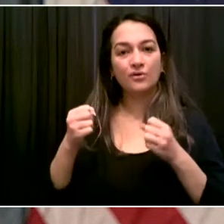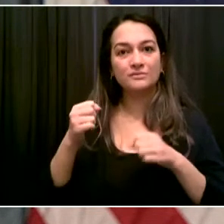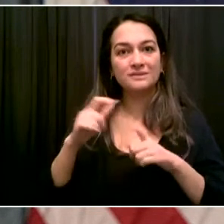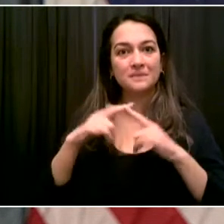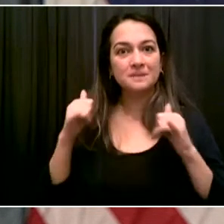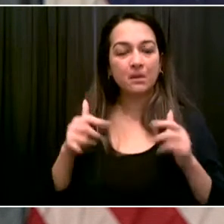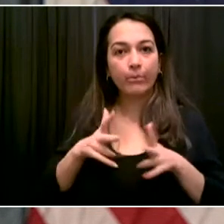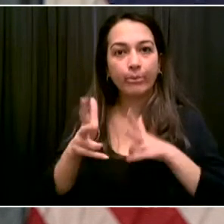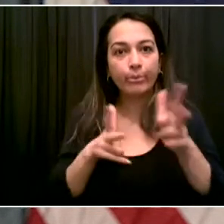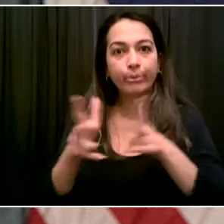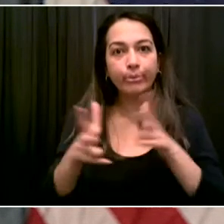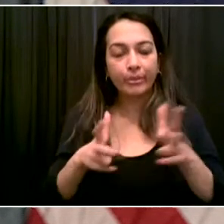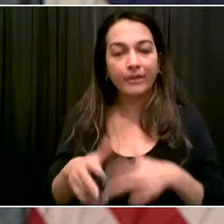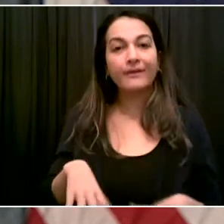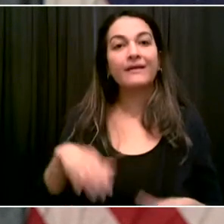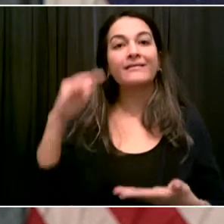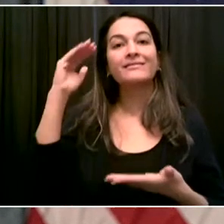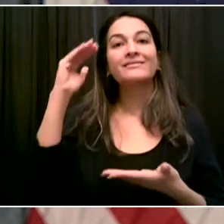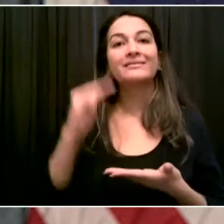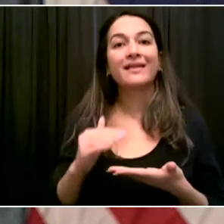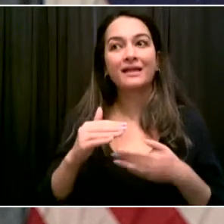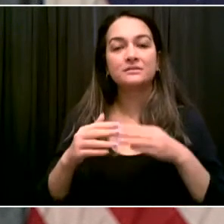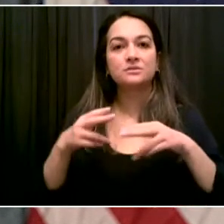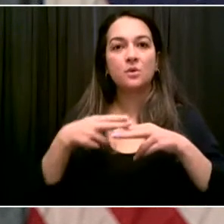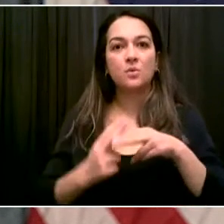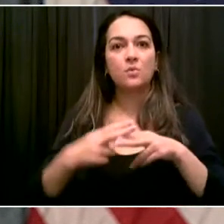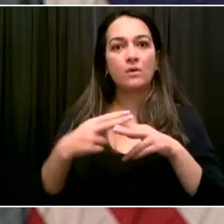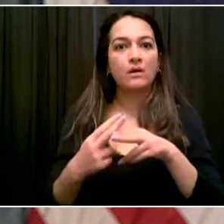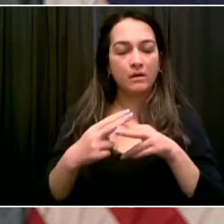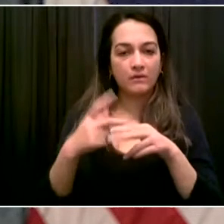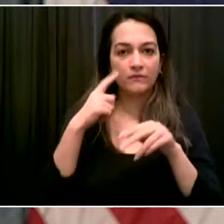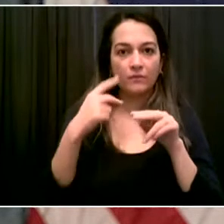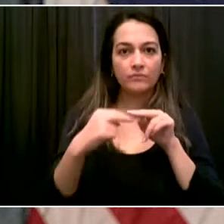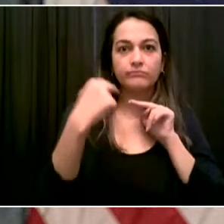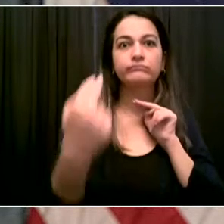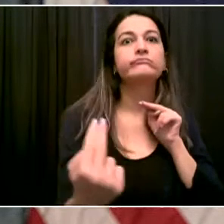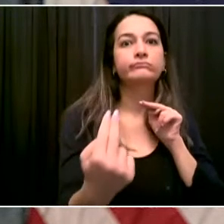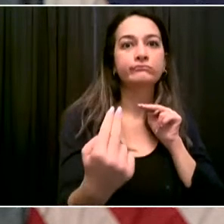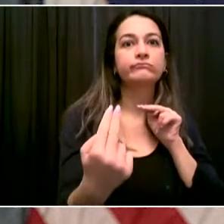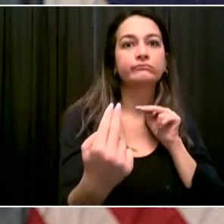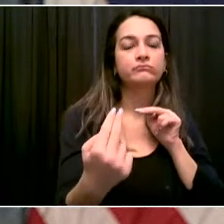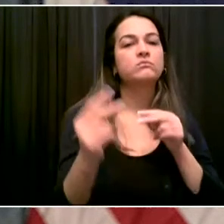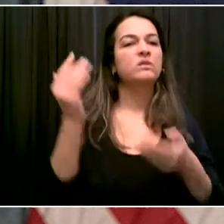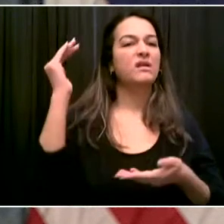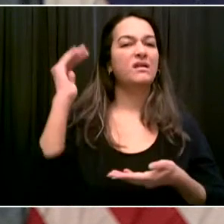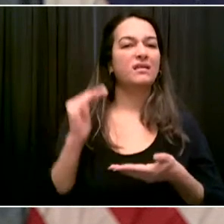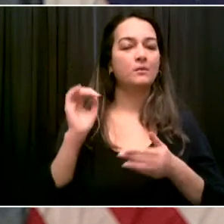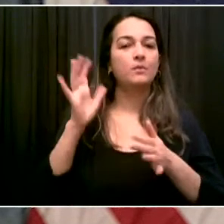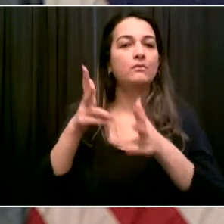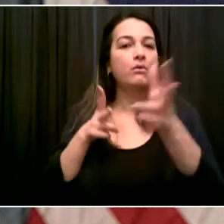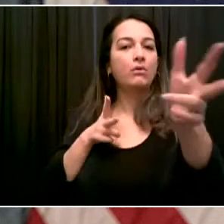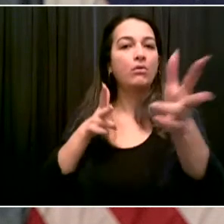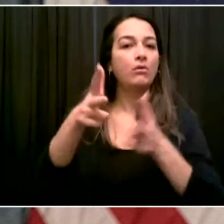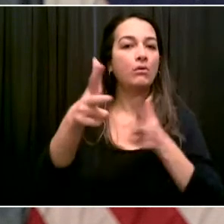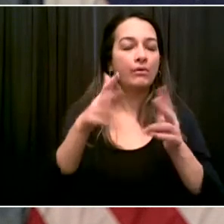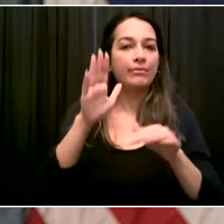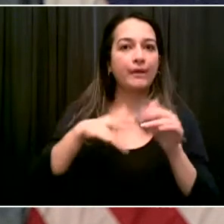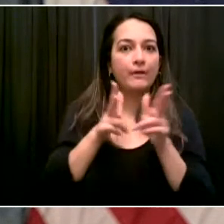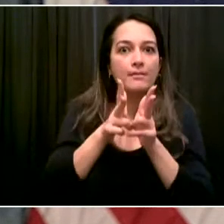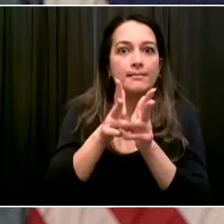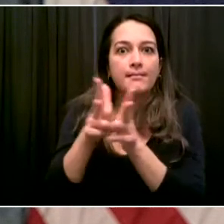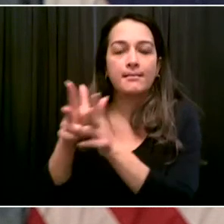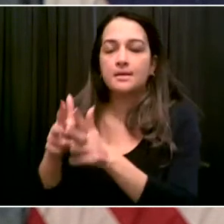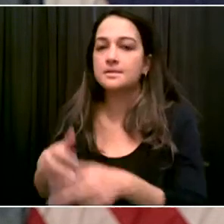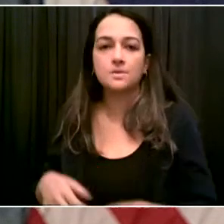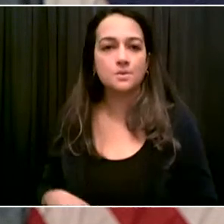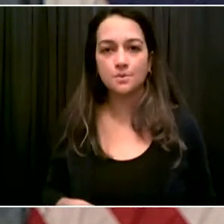because regulation size lanes are safer for the traffic. Having a shoulder means that we can have exit and entrance